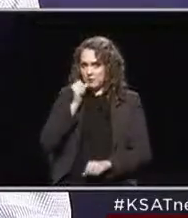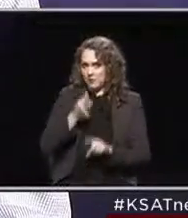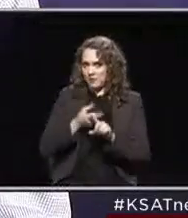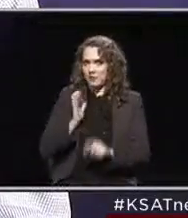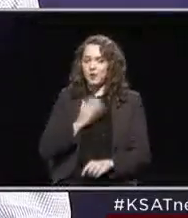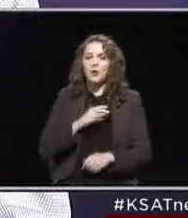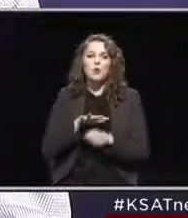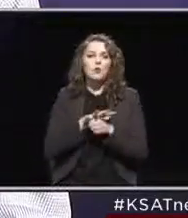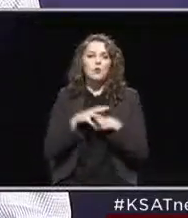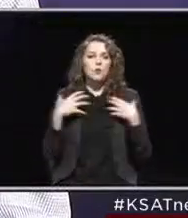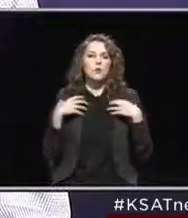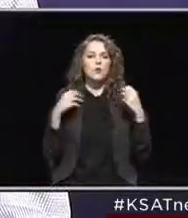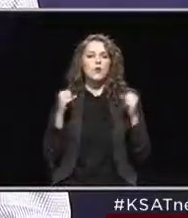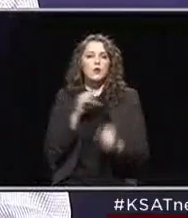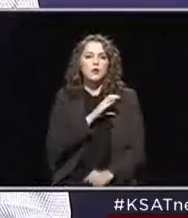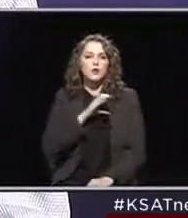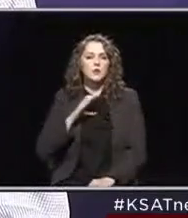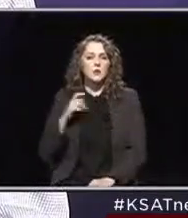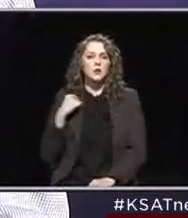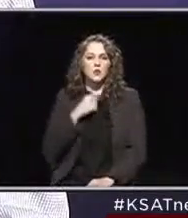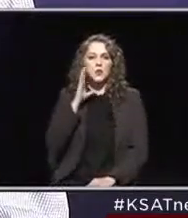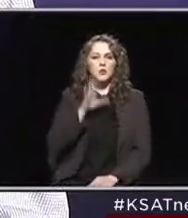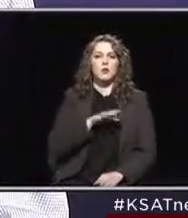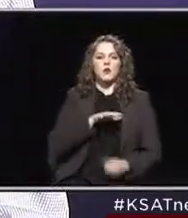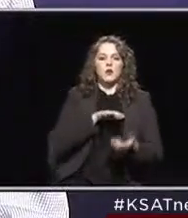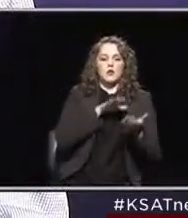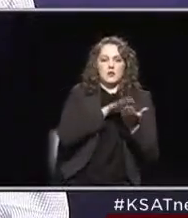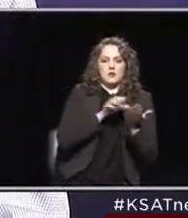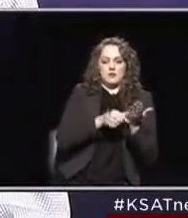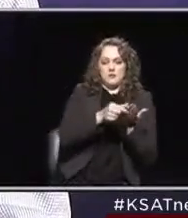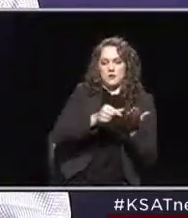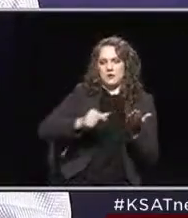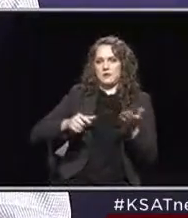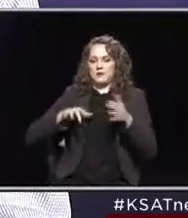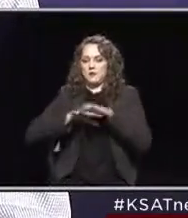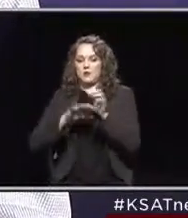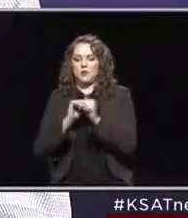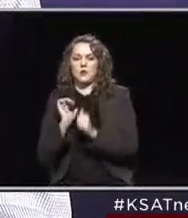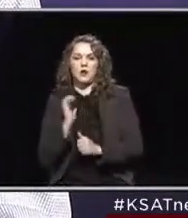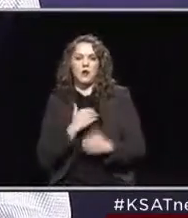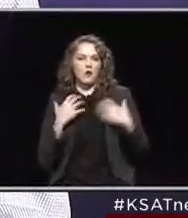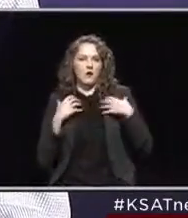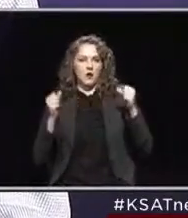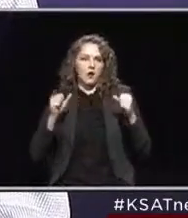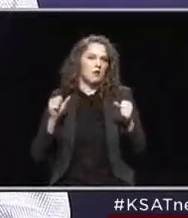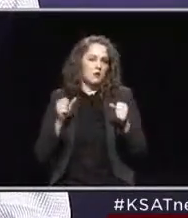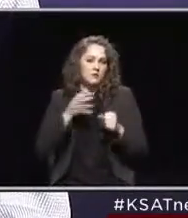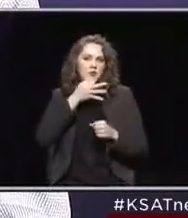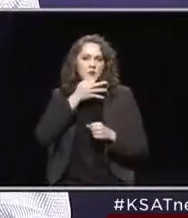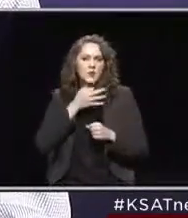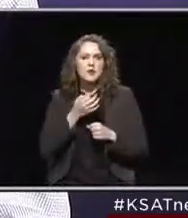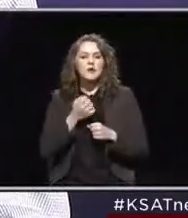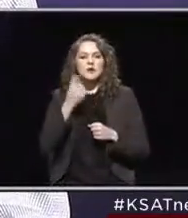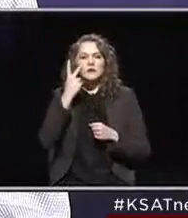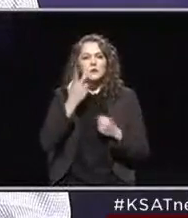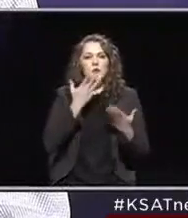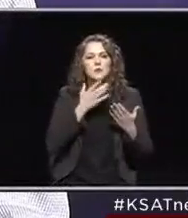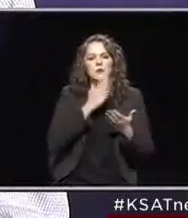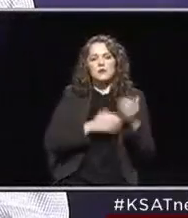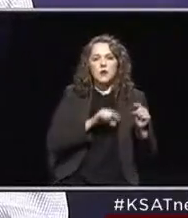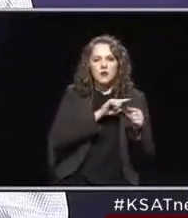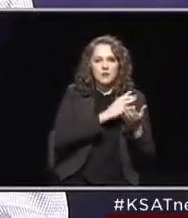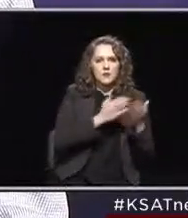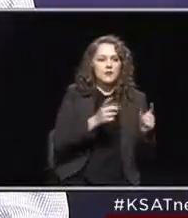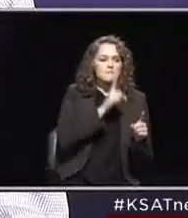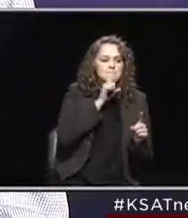committee, we'll be kind of meshing that with this and seeing if there's any other protocols that maybe were not in here that we need